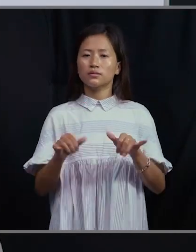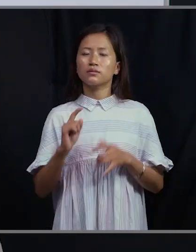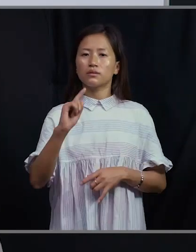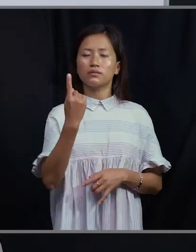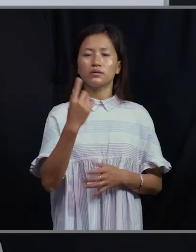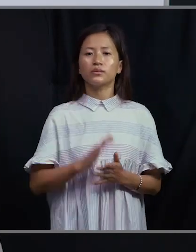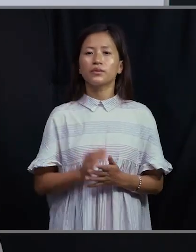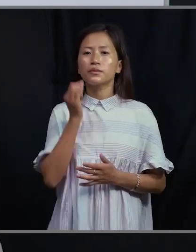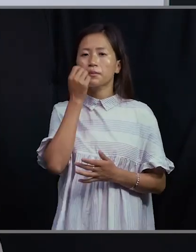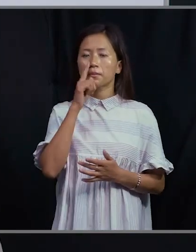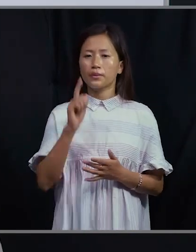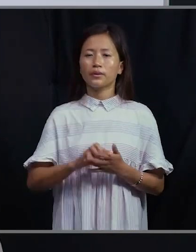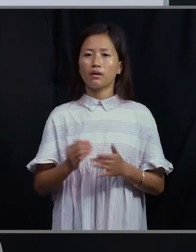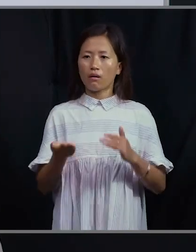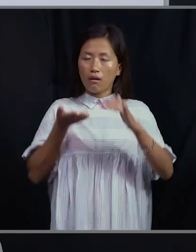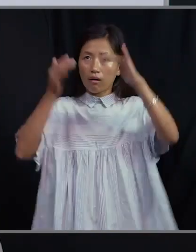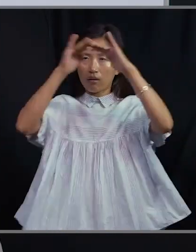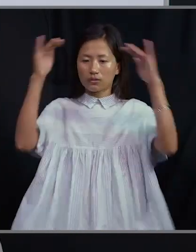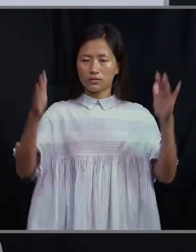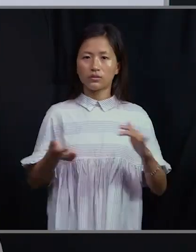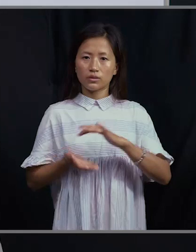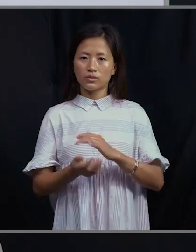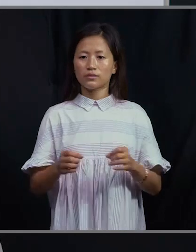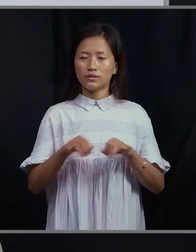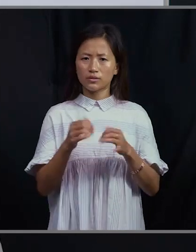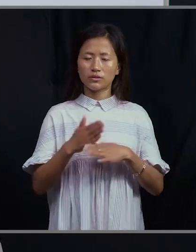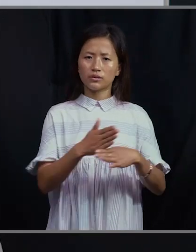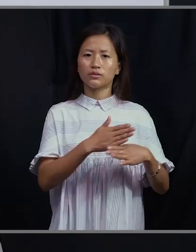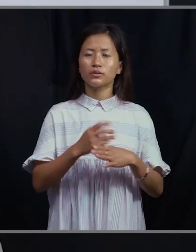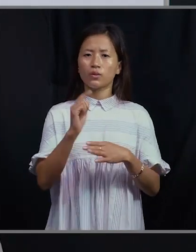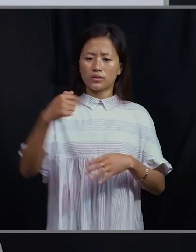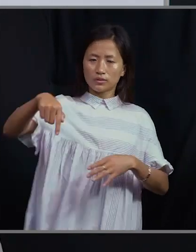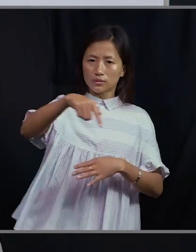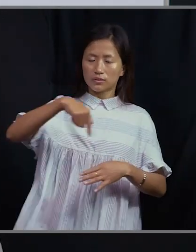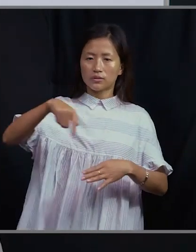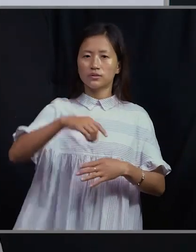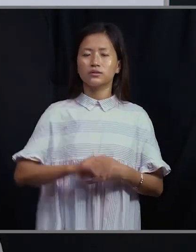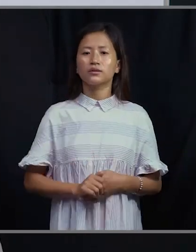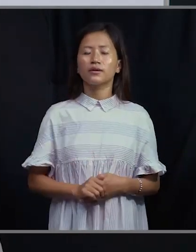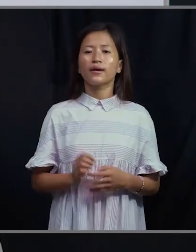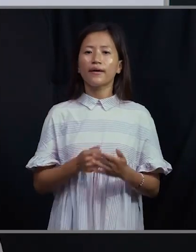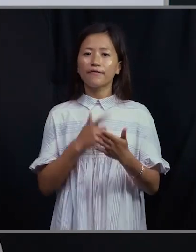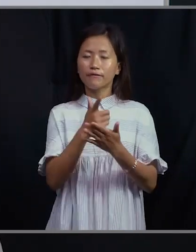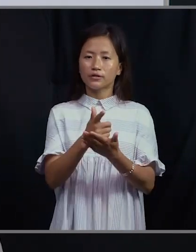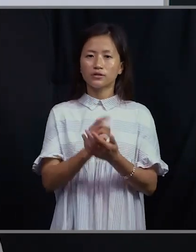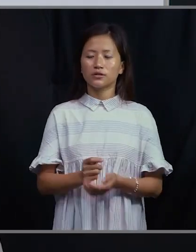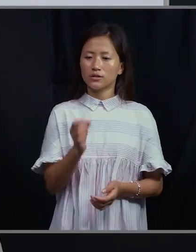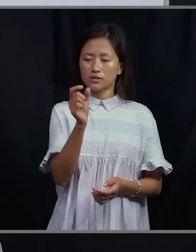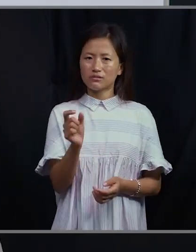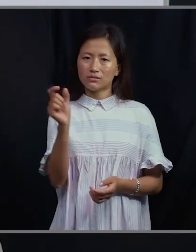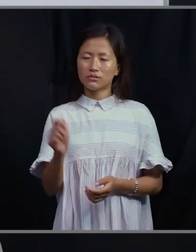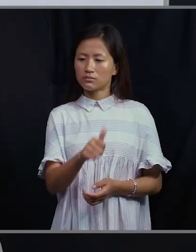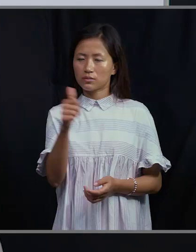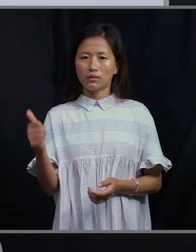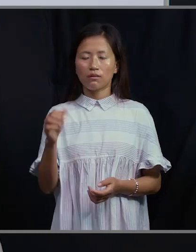parents, okay, under one roof, sharing one kitchen, okay, and also they support financially each other, okay, which